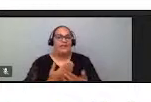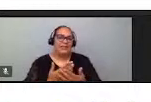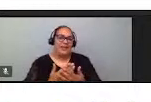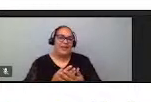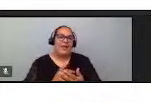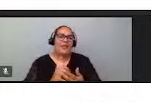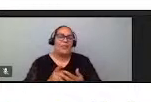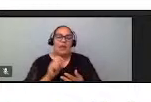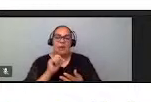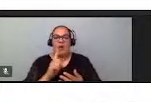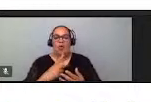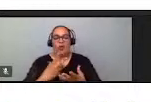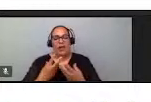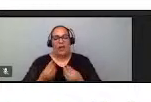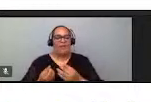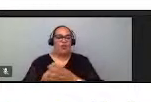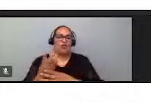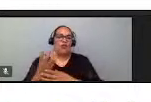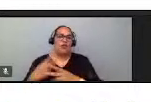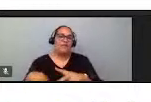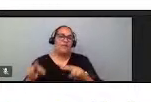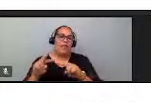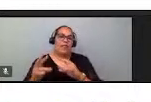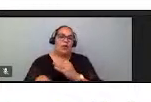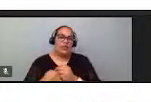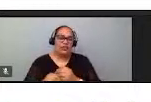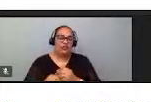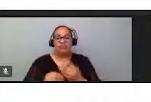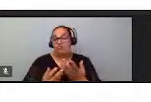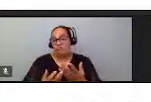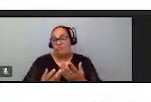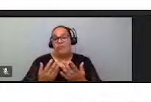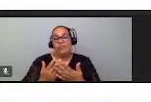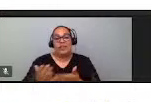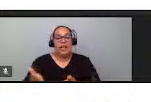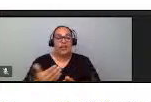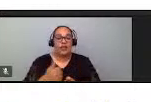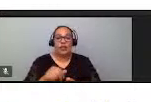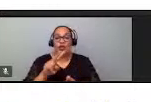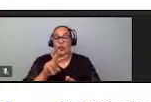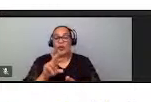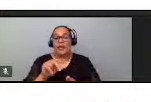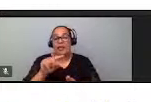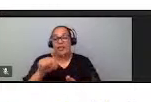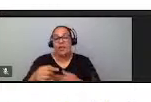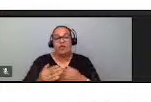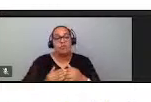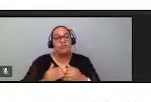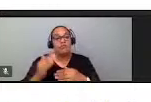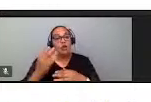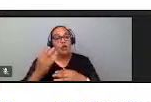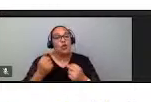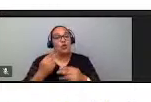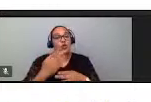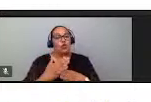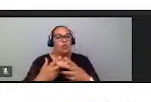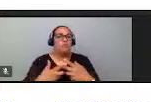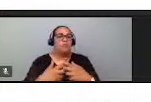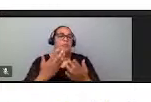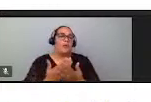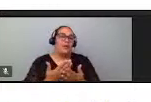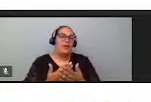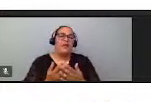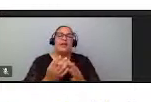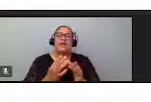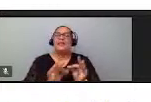what we have now in Gross value addition it can generate 20,000 new jobs for us simply out